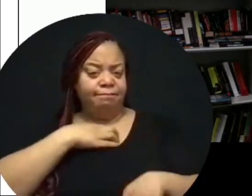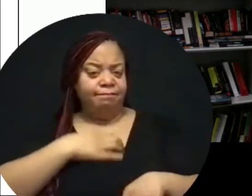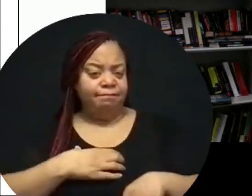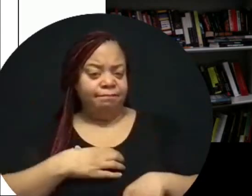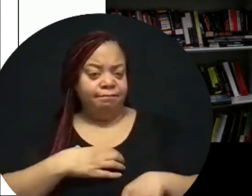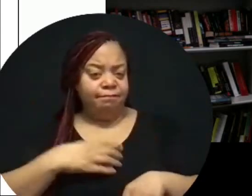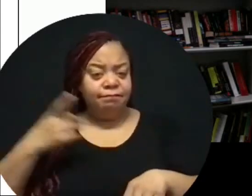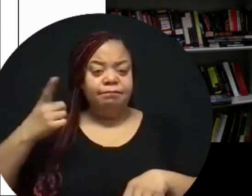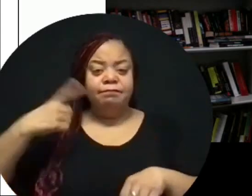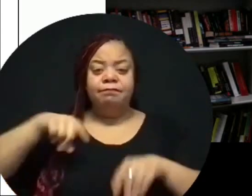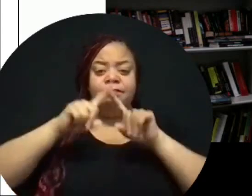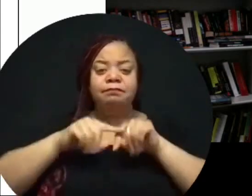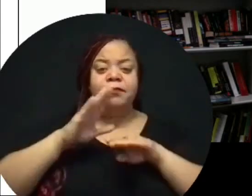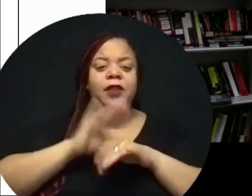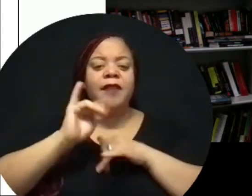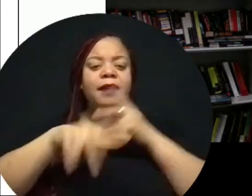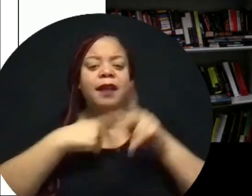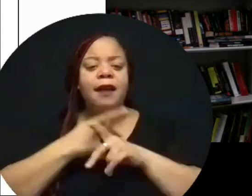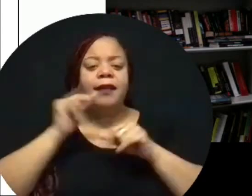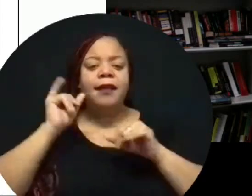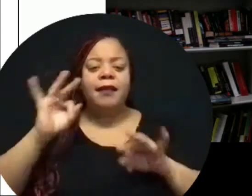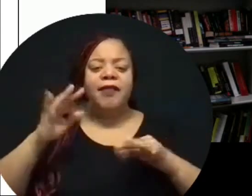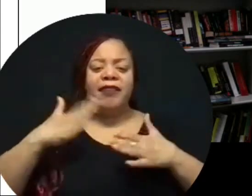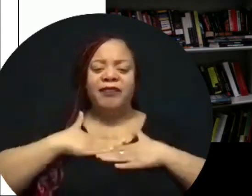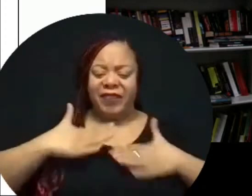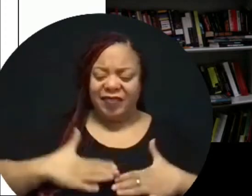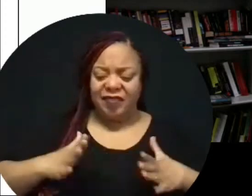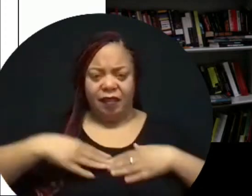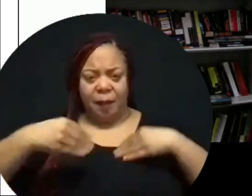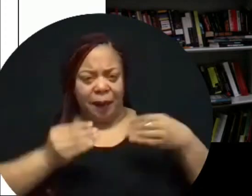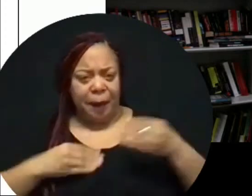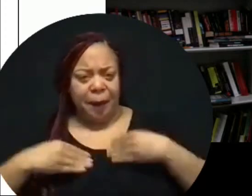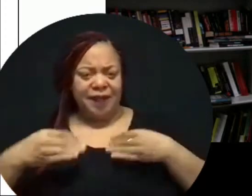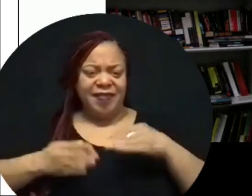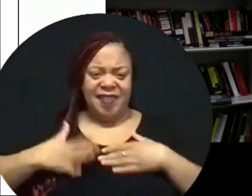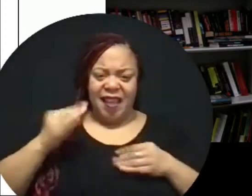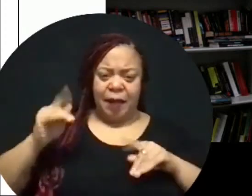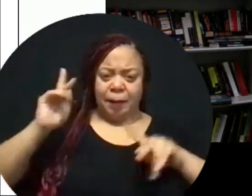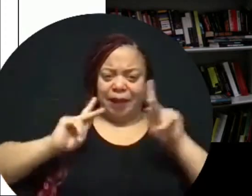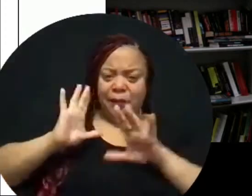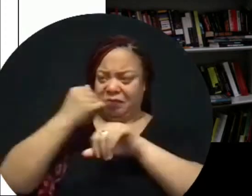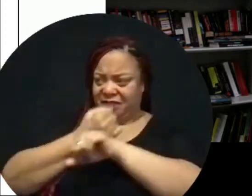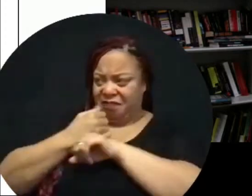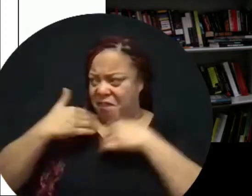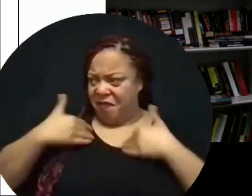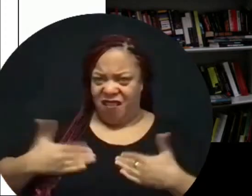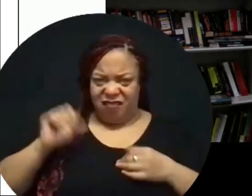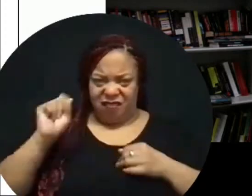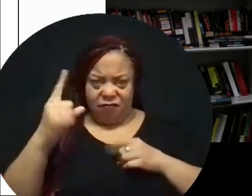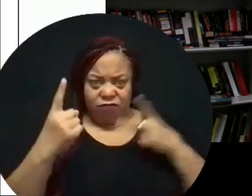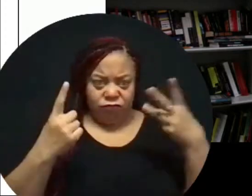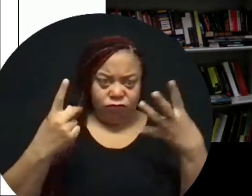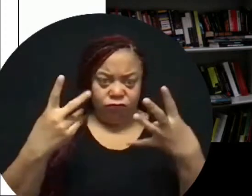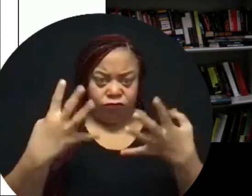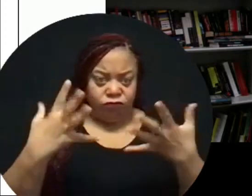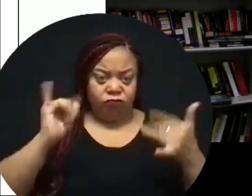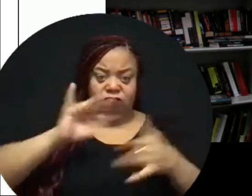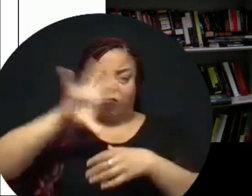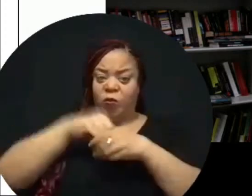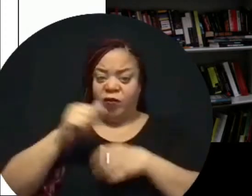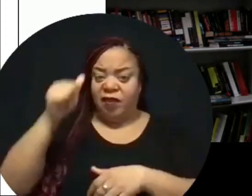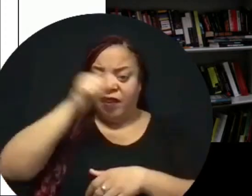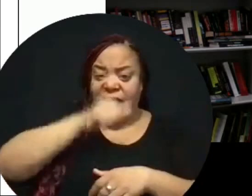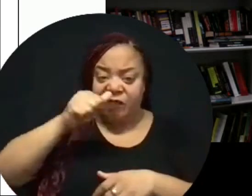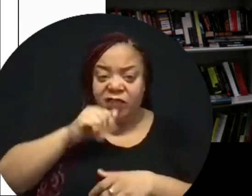bodies, and that included Africans and that included indigenous people in this context, to be